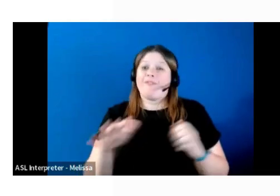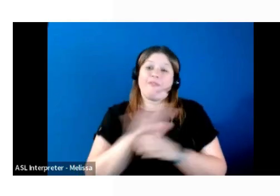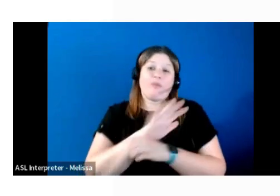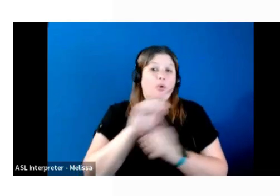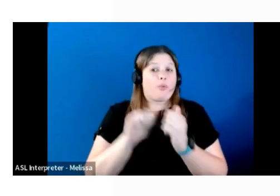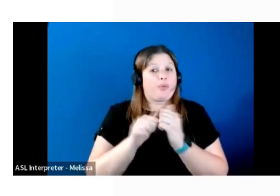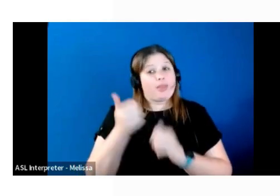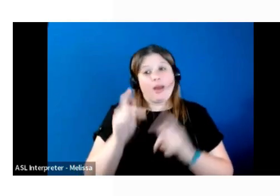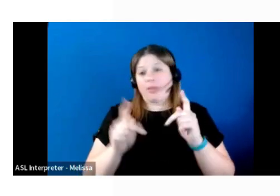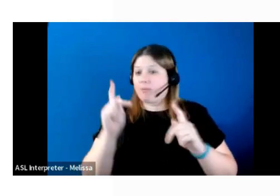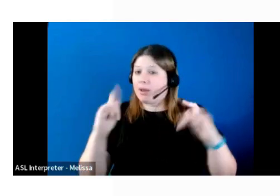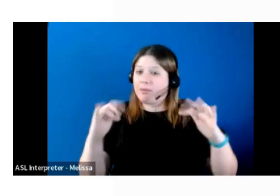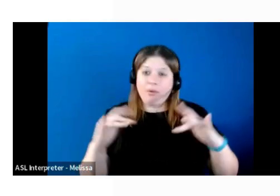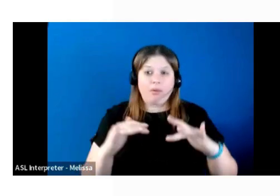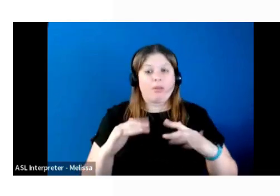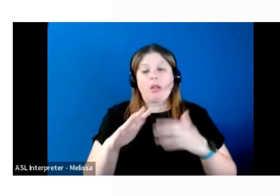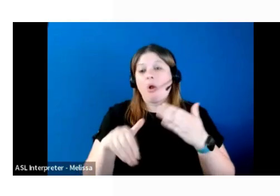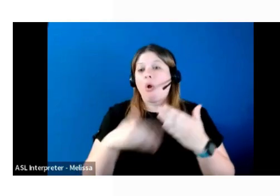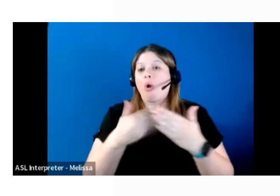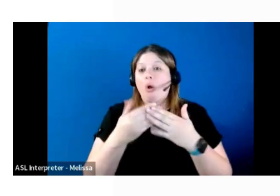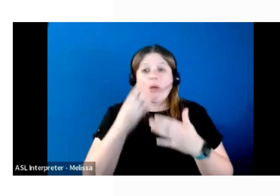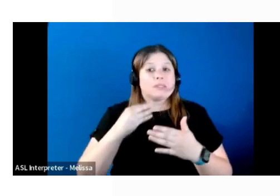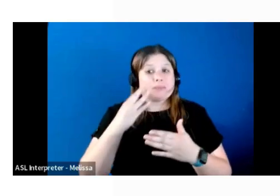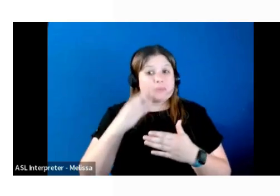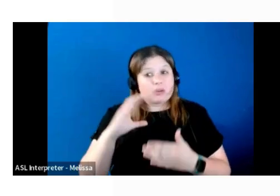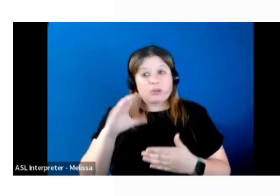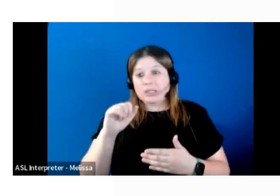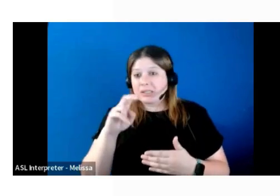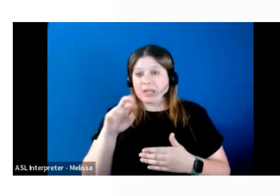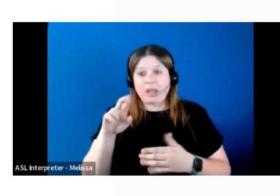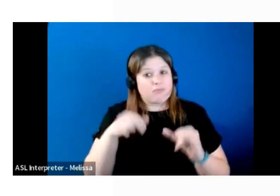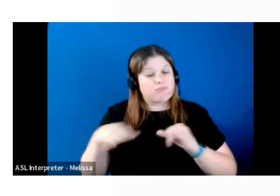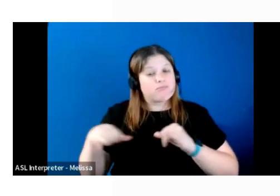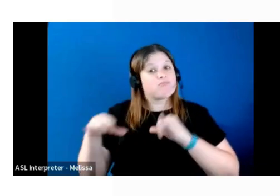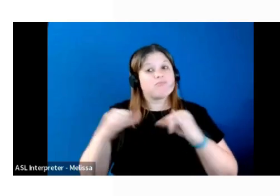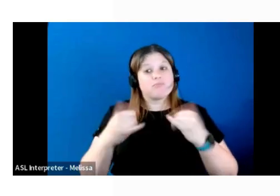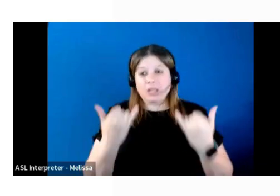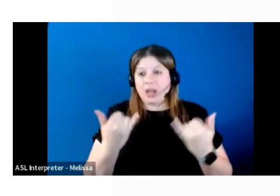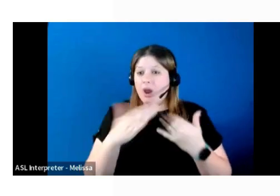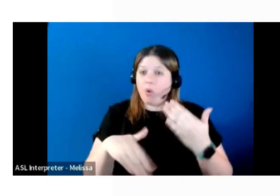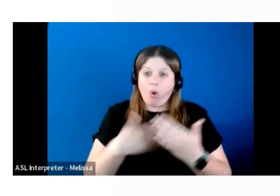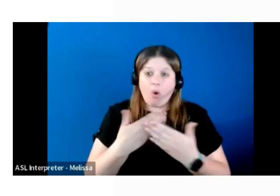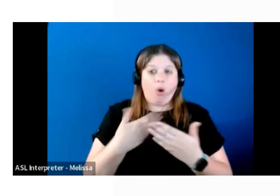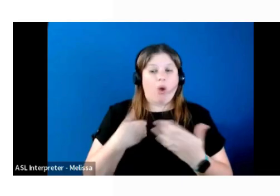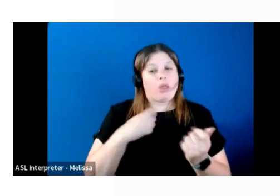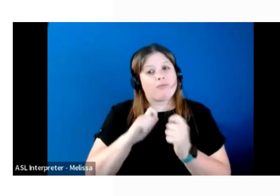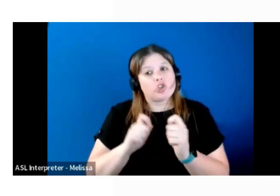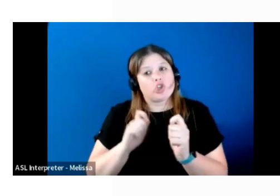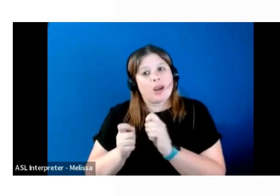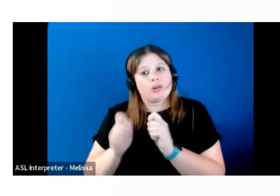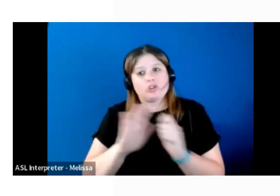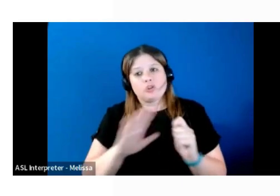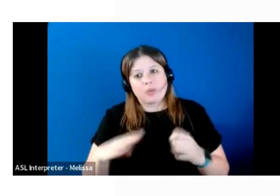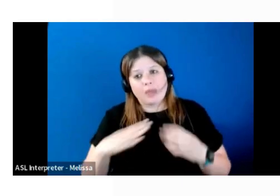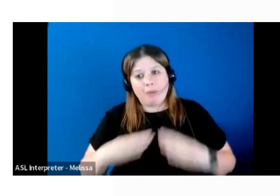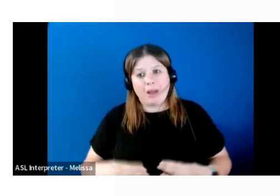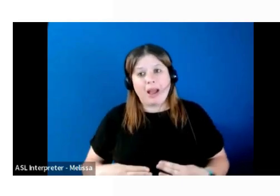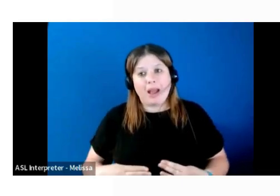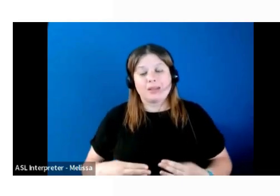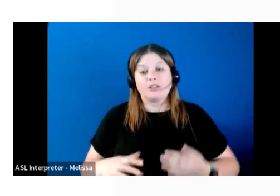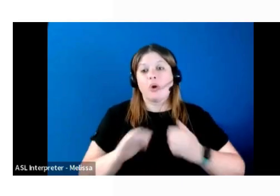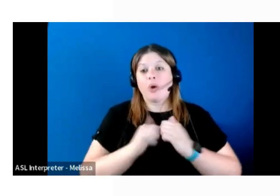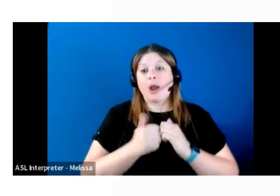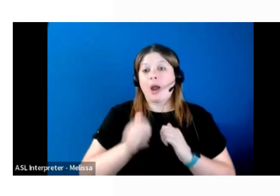through cancer and now live with changes to their bodies. In what ways might your reactions be